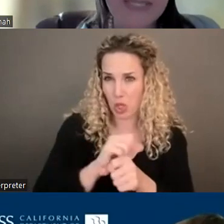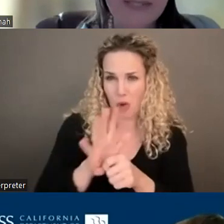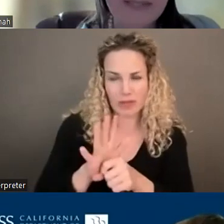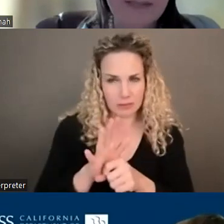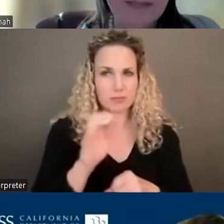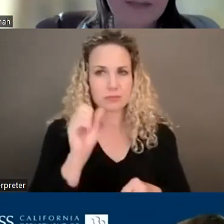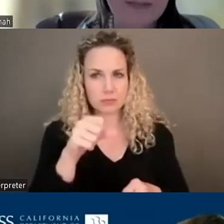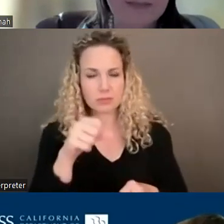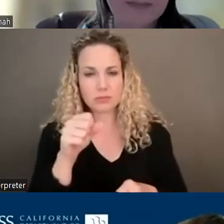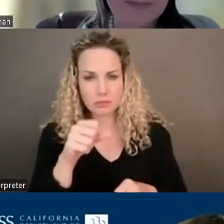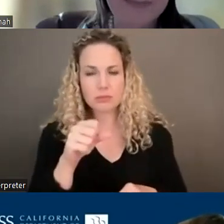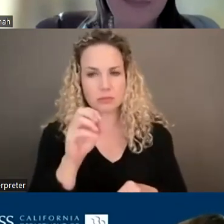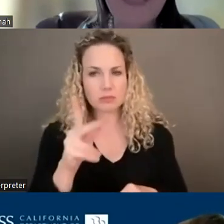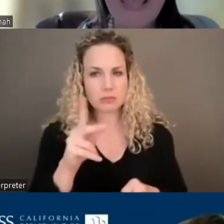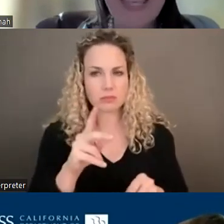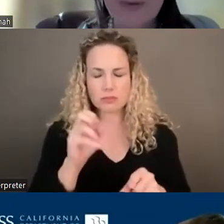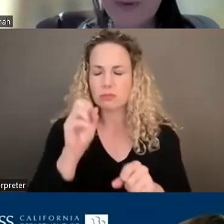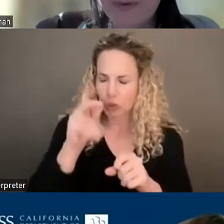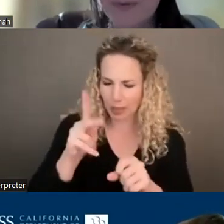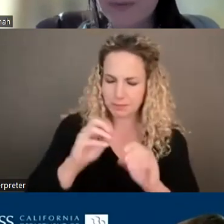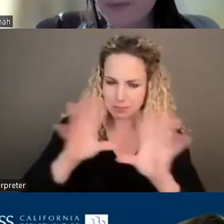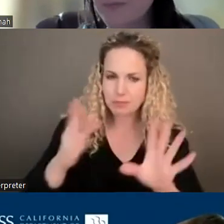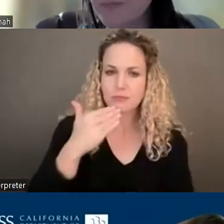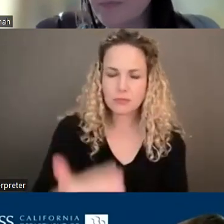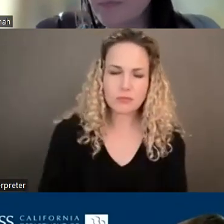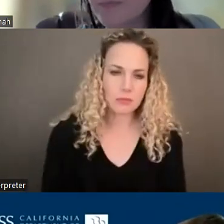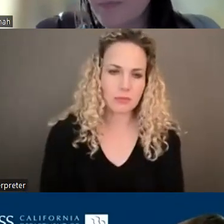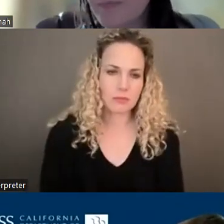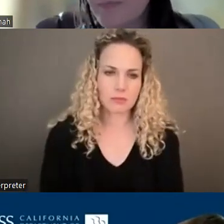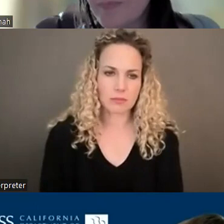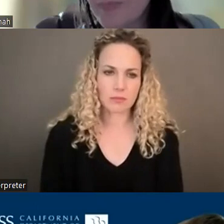Yes, Okay, thank you. thank you.